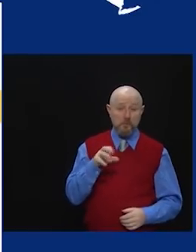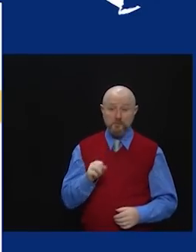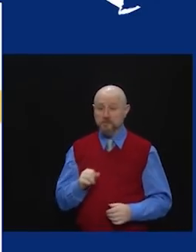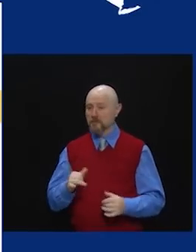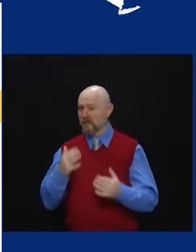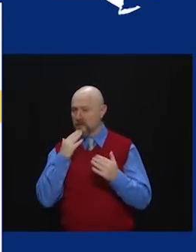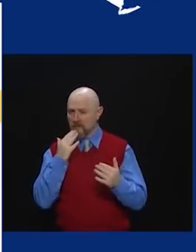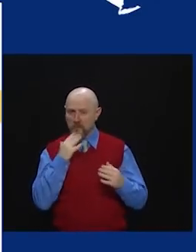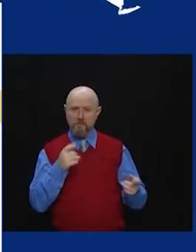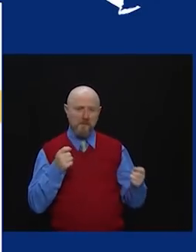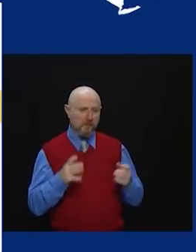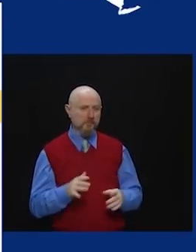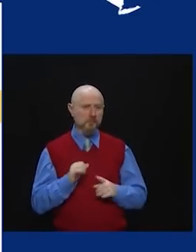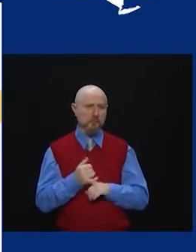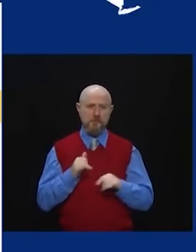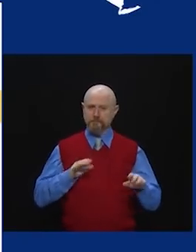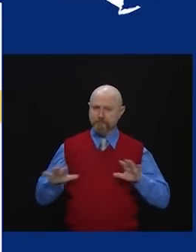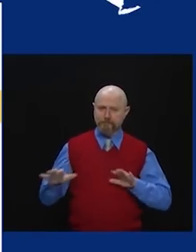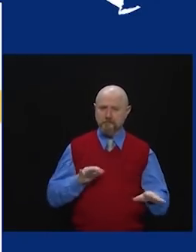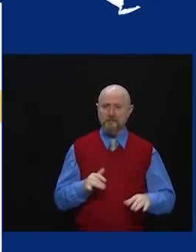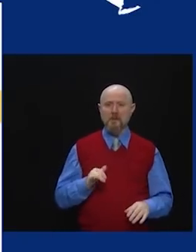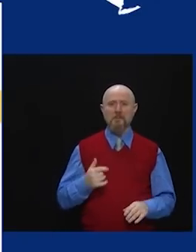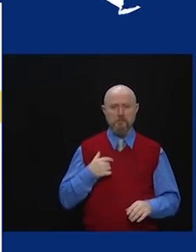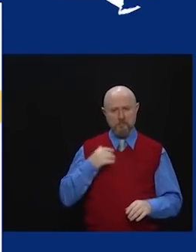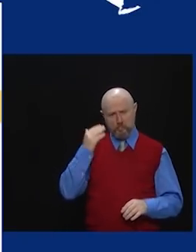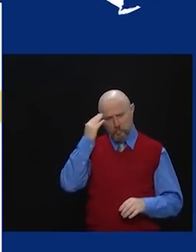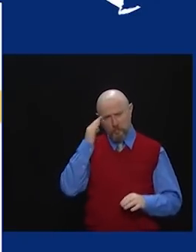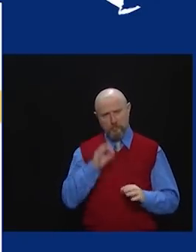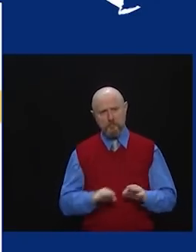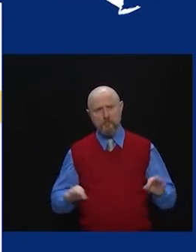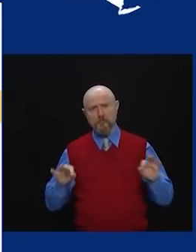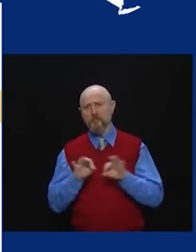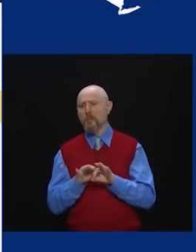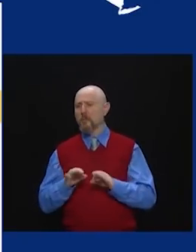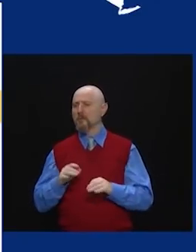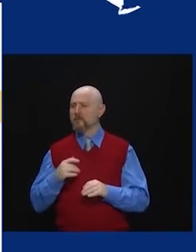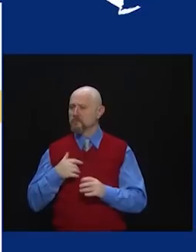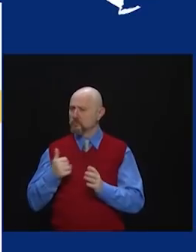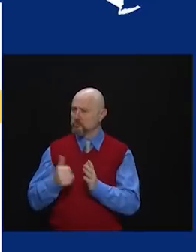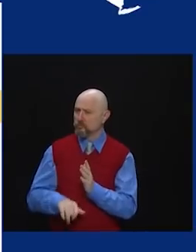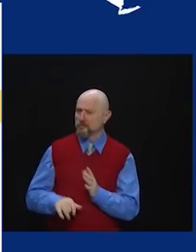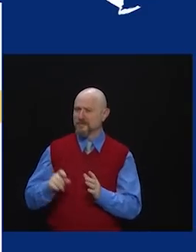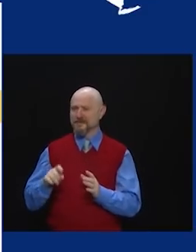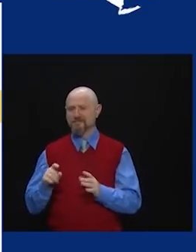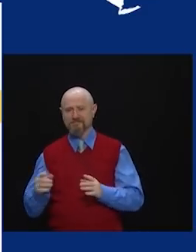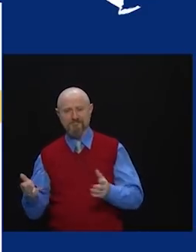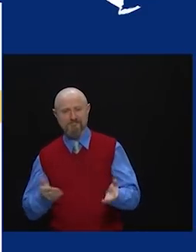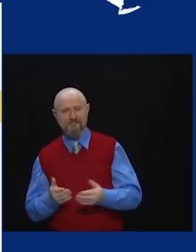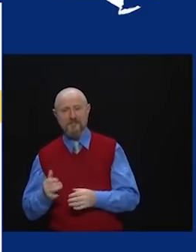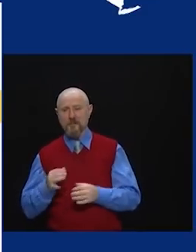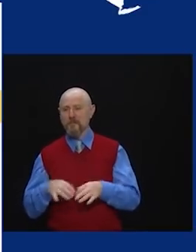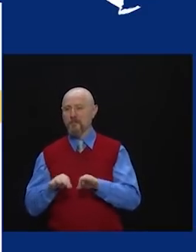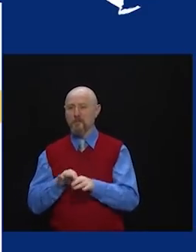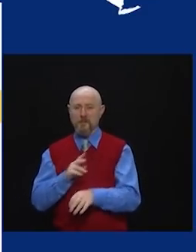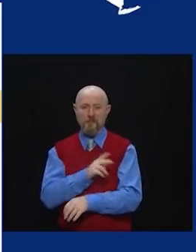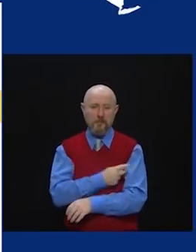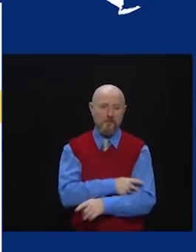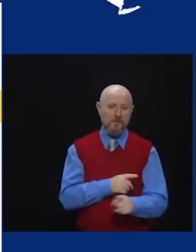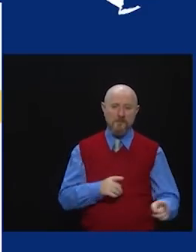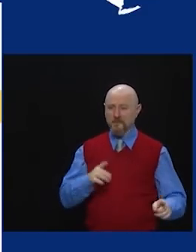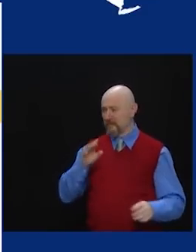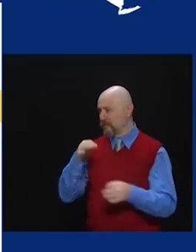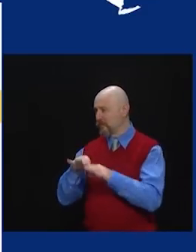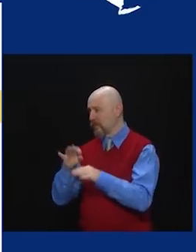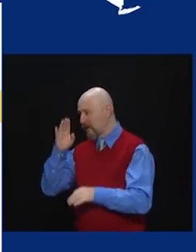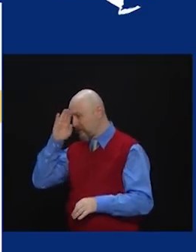situation. We know how important elective surgeries are, not just to patients, but to the well-being of hospitals. So we want to continue having those numbers